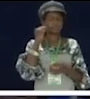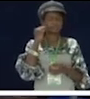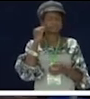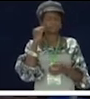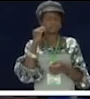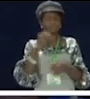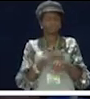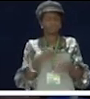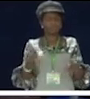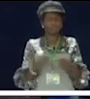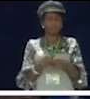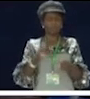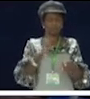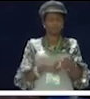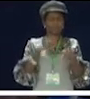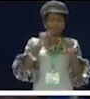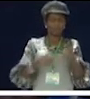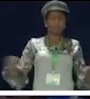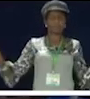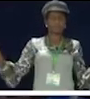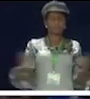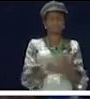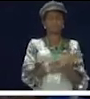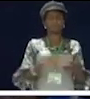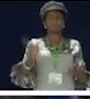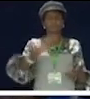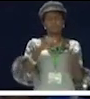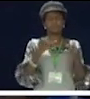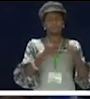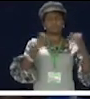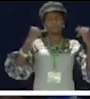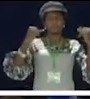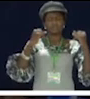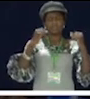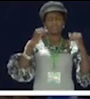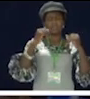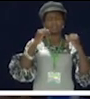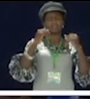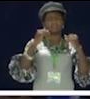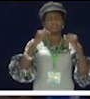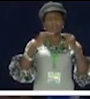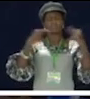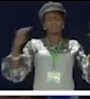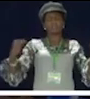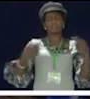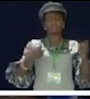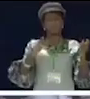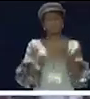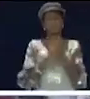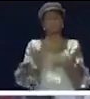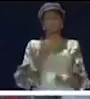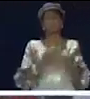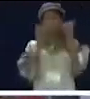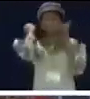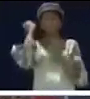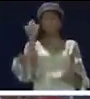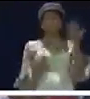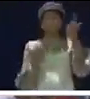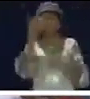at the same time can destroy their enemies. Let that consuming fire come down.